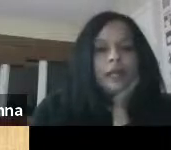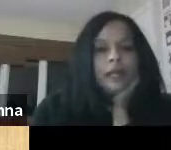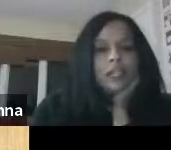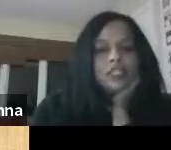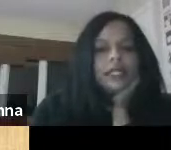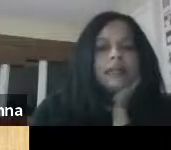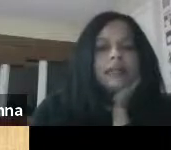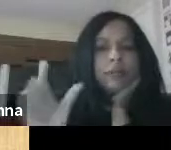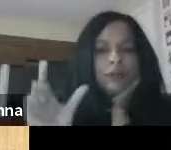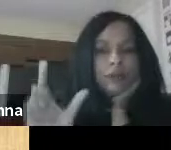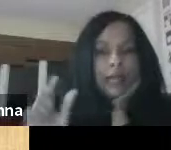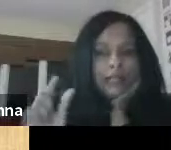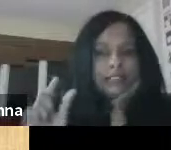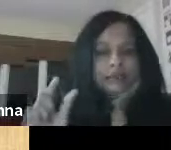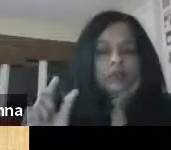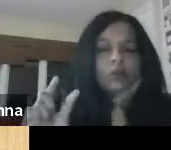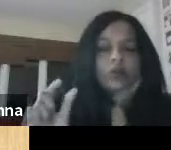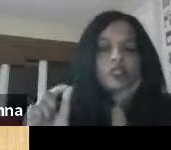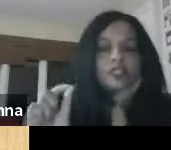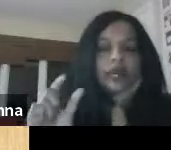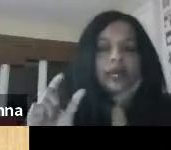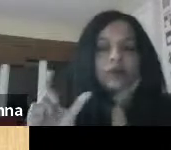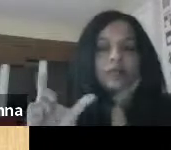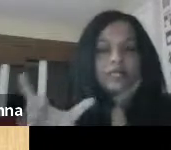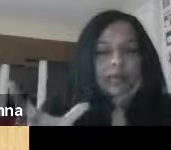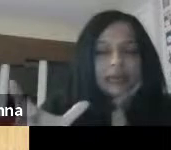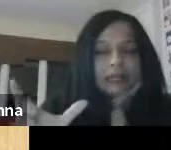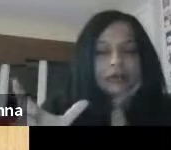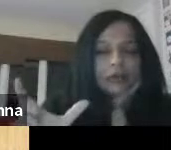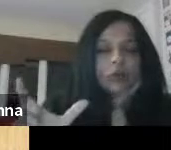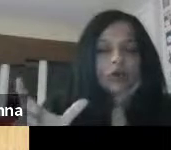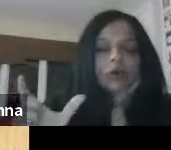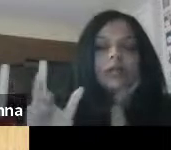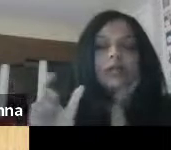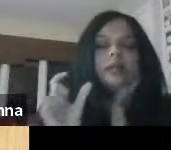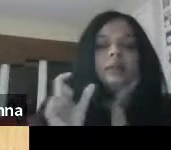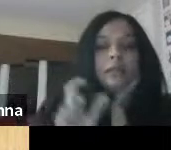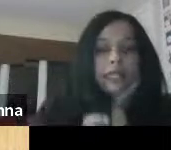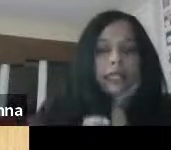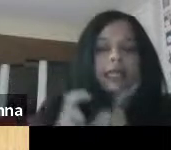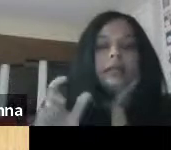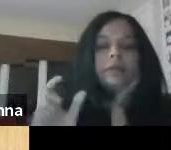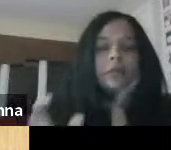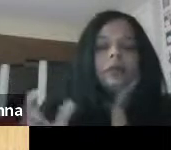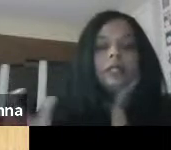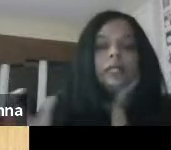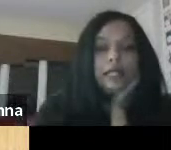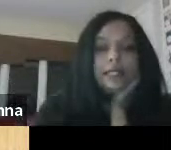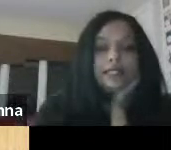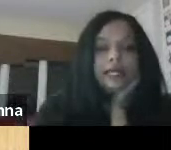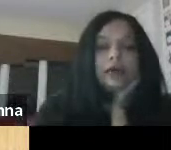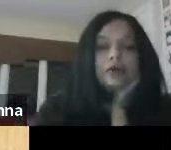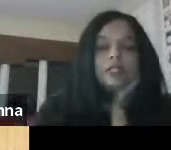Are they understanding the blends of words, how to segment a word, the beginning, middle, and ending sounds?